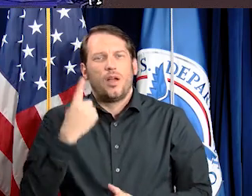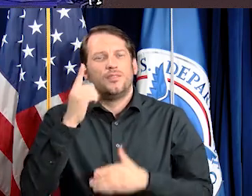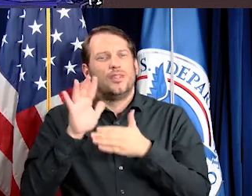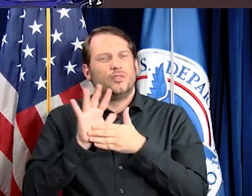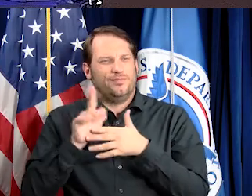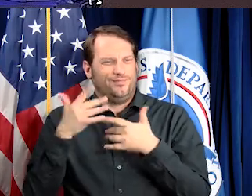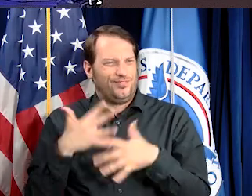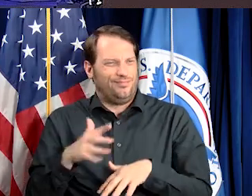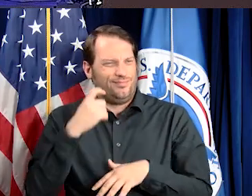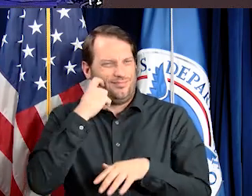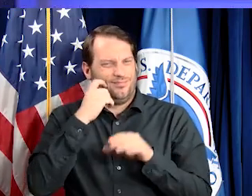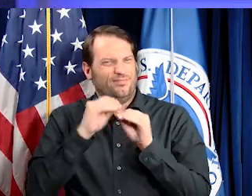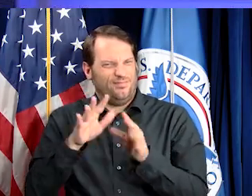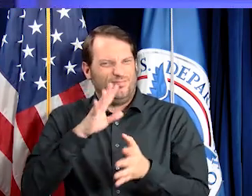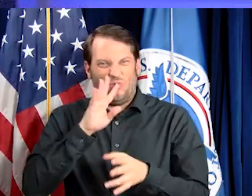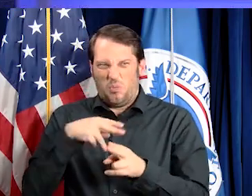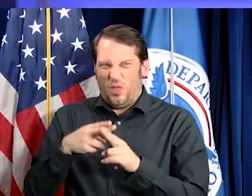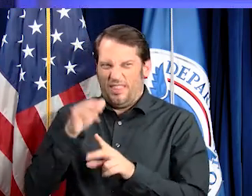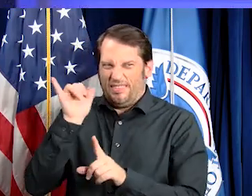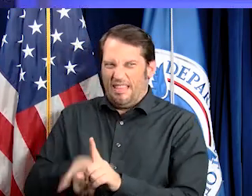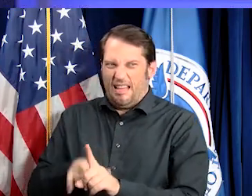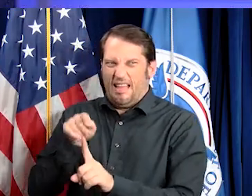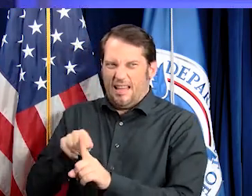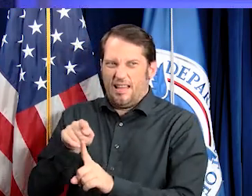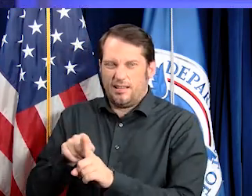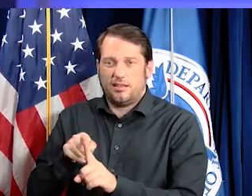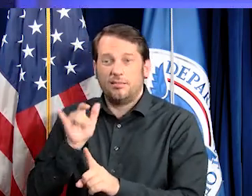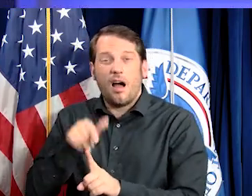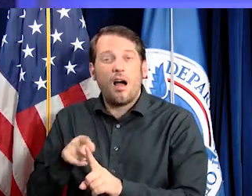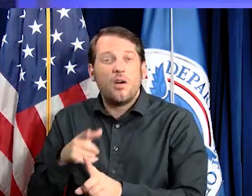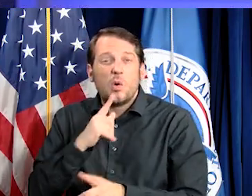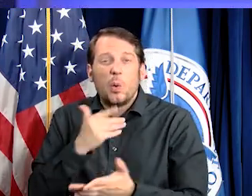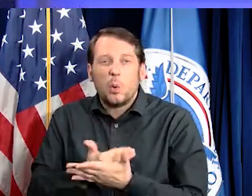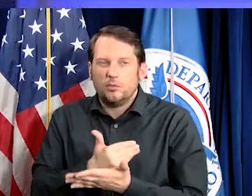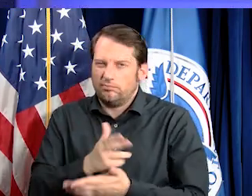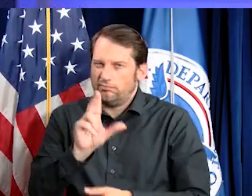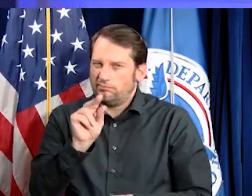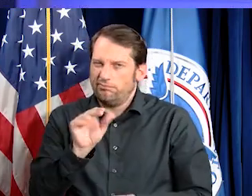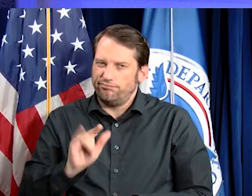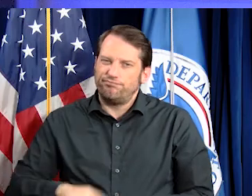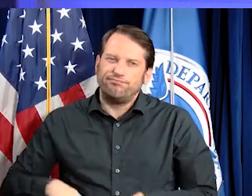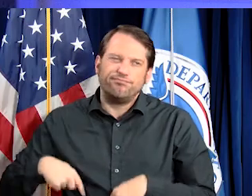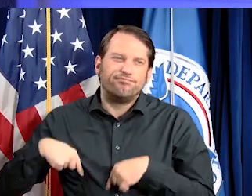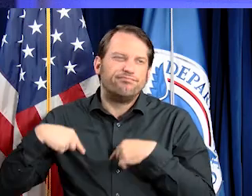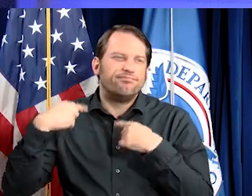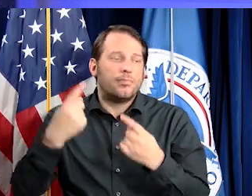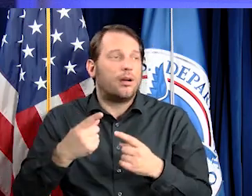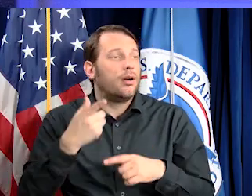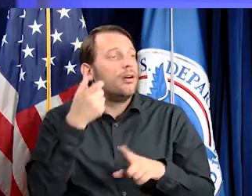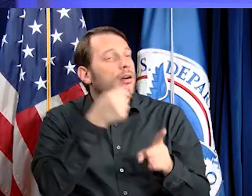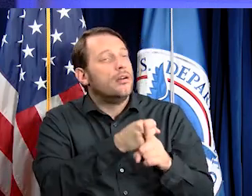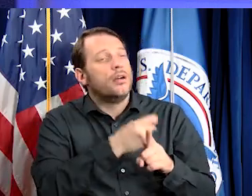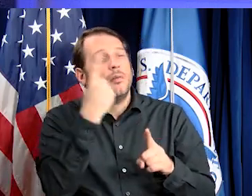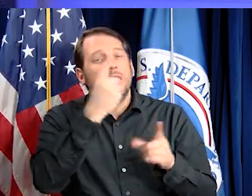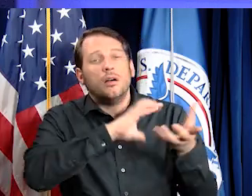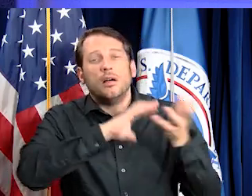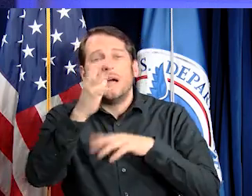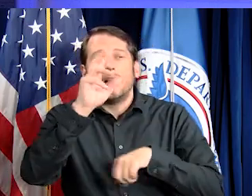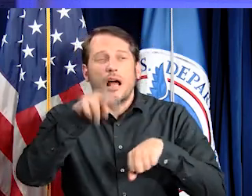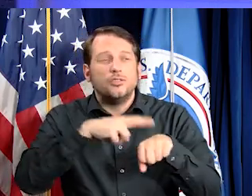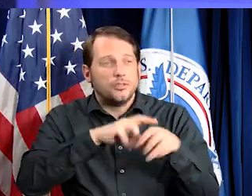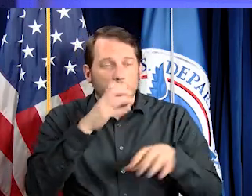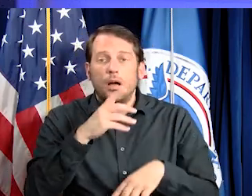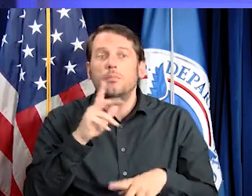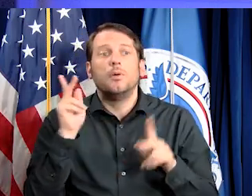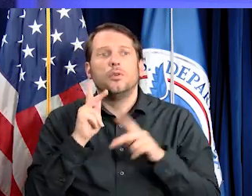these concerns. Now, this is not new. There were other previous disasters where people often realize people are